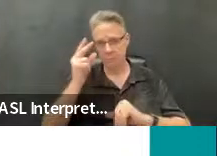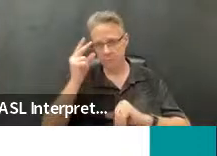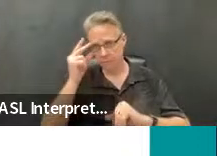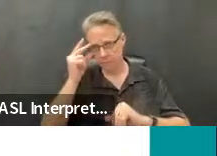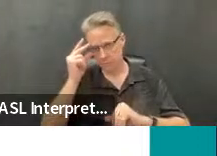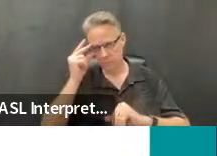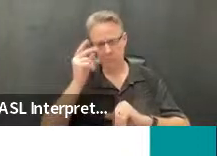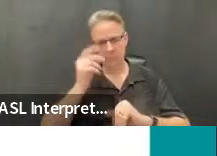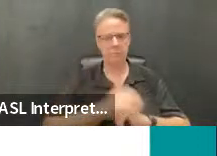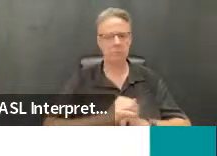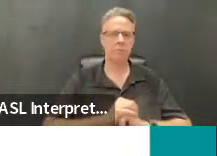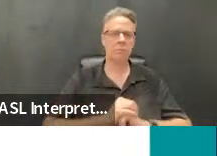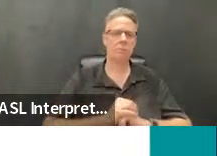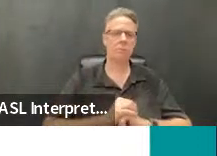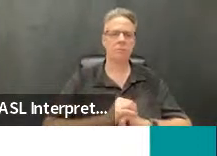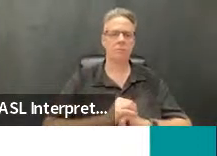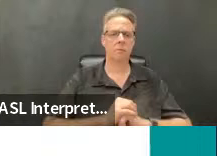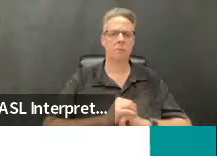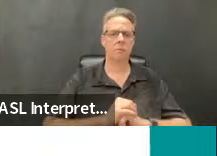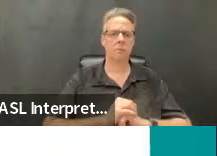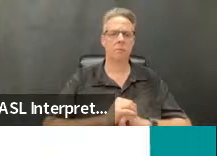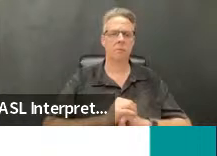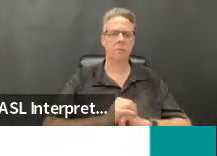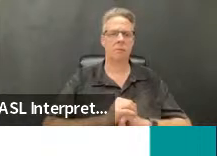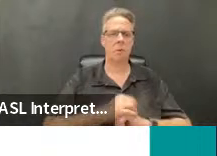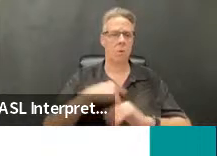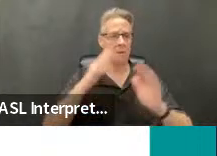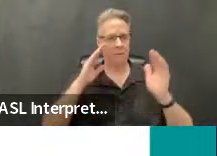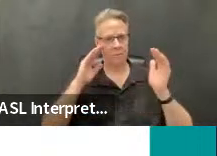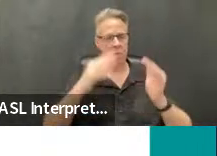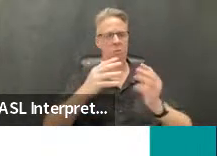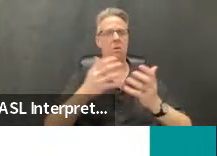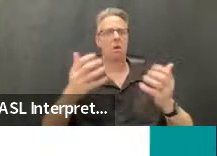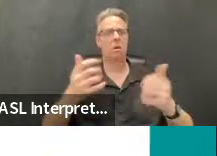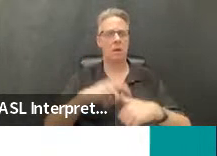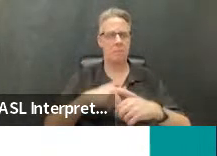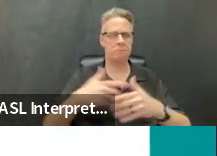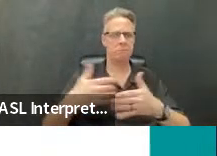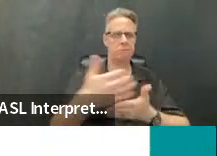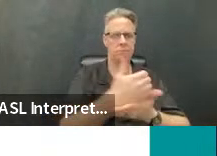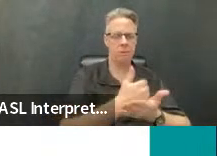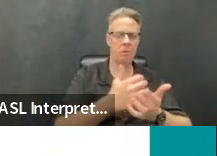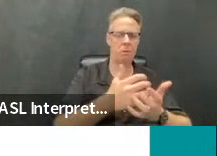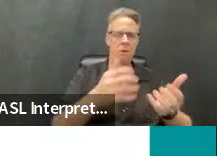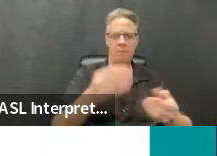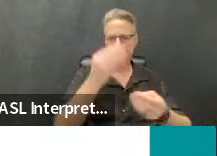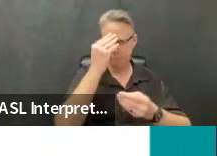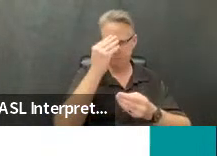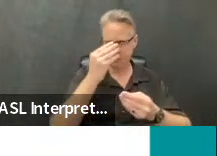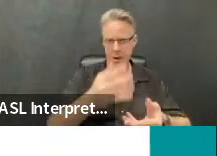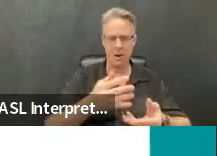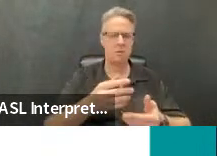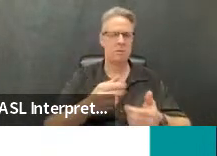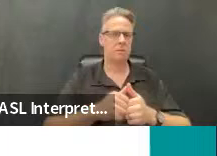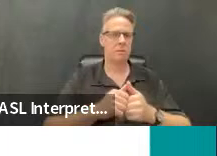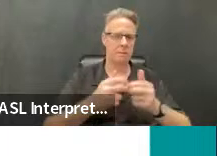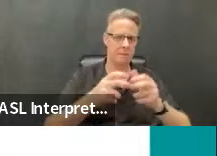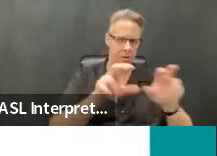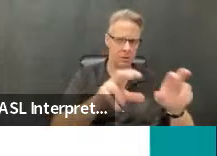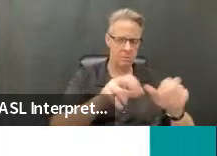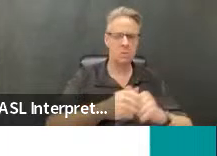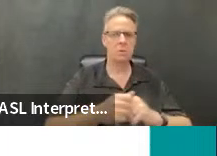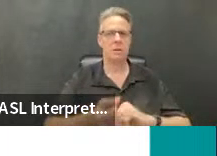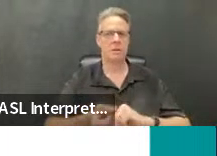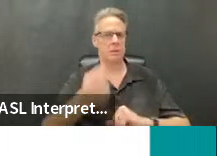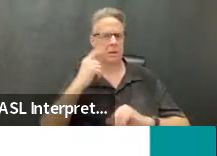As we've mentioned here quickly, we spent a lot of time sort of gathering a lot of information about investments and